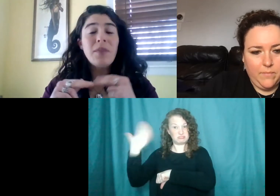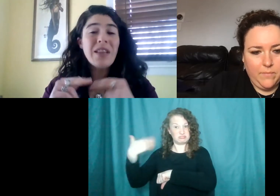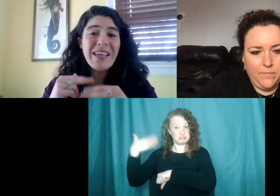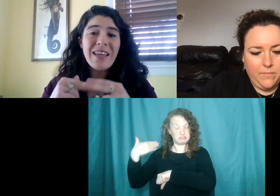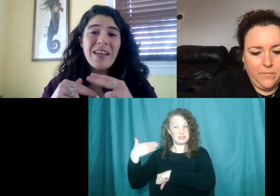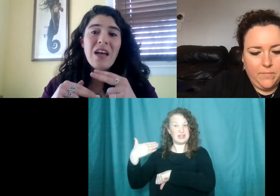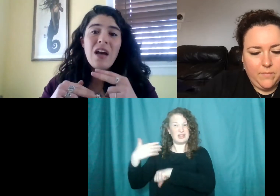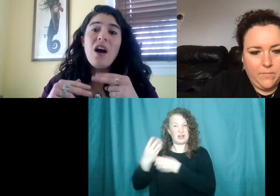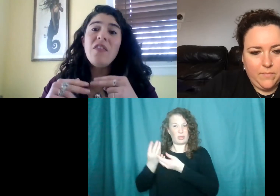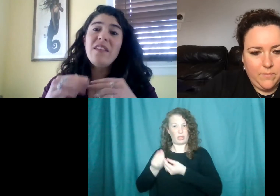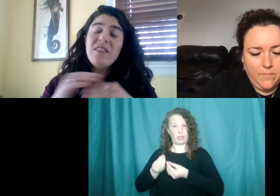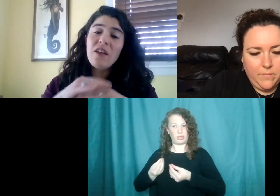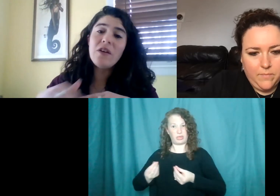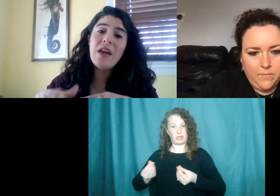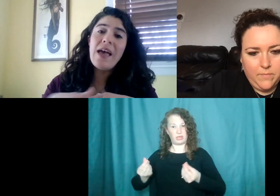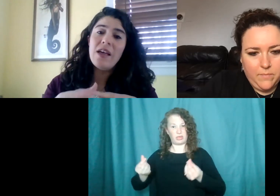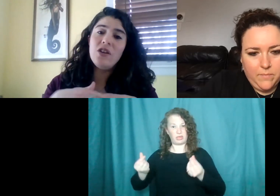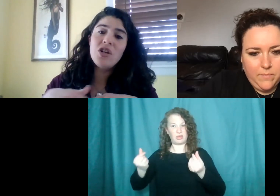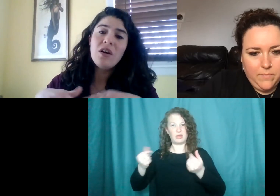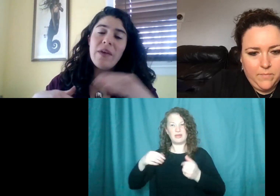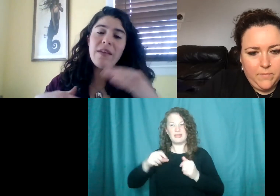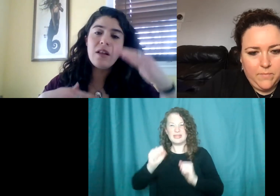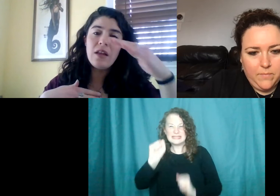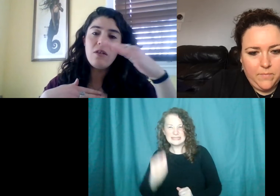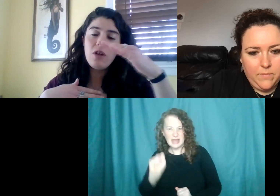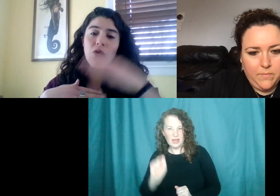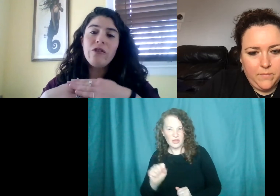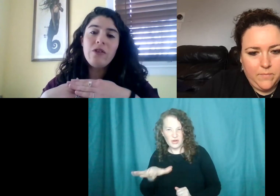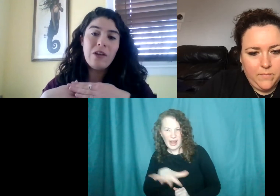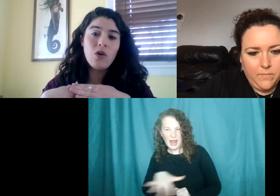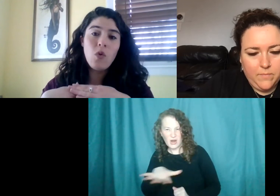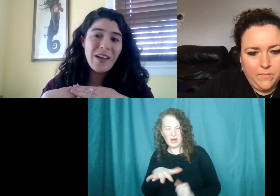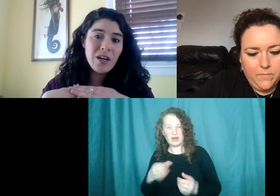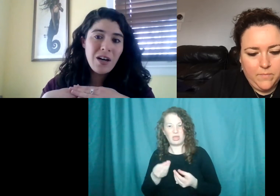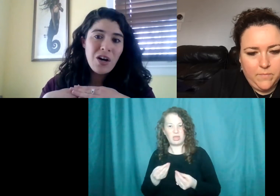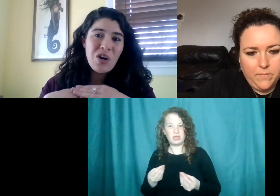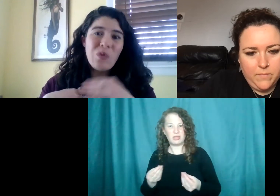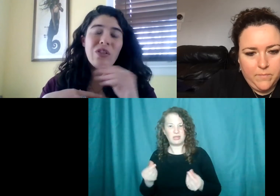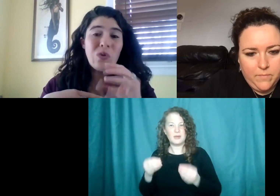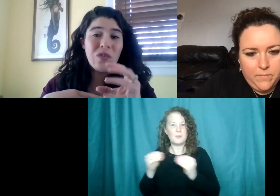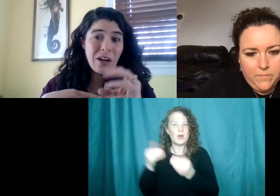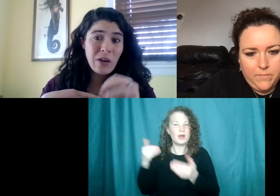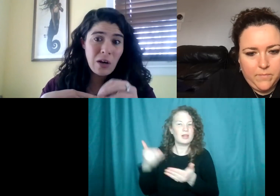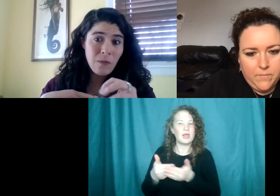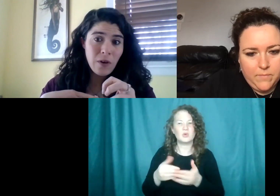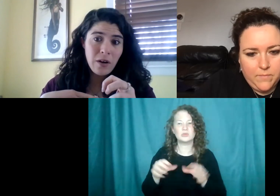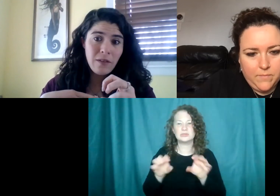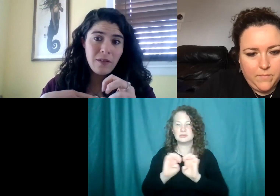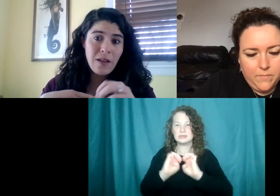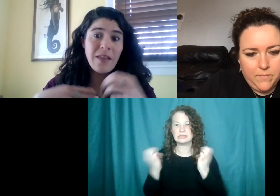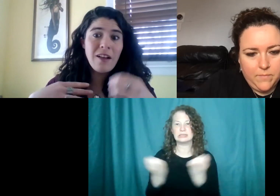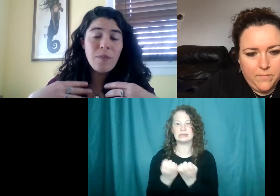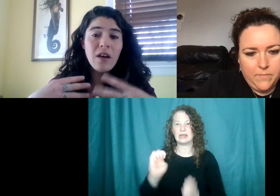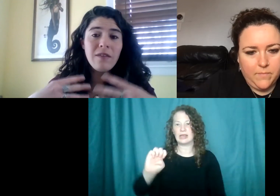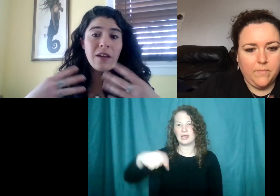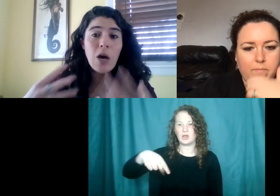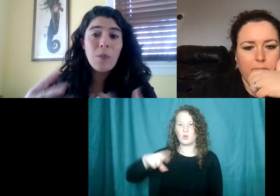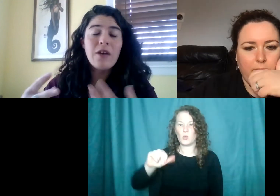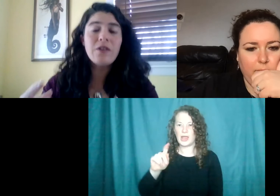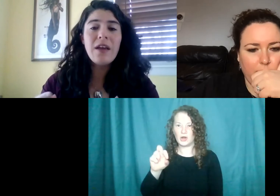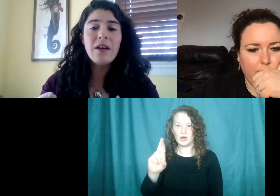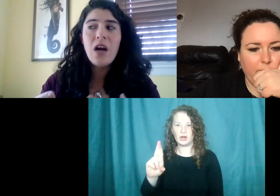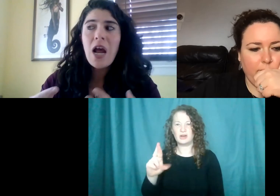depleted on the southern edge, basically closer to the equator, we're losing our kelp forests. And that's because the